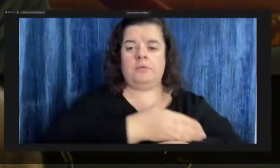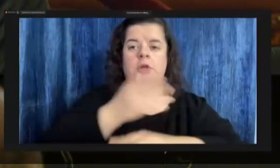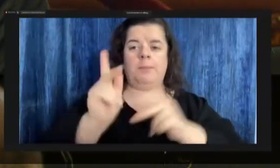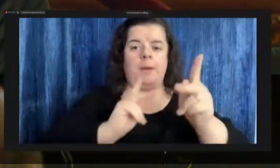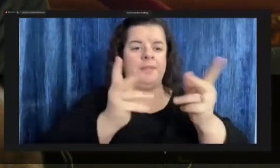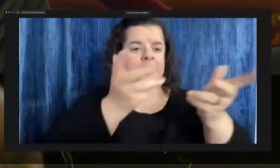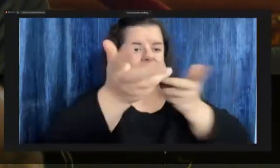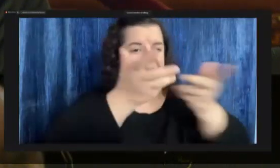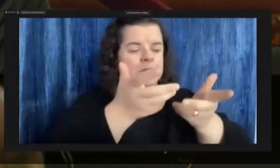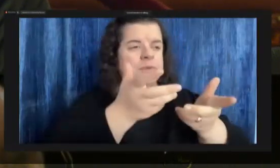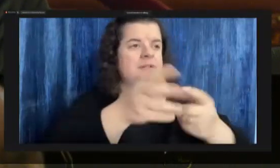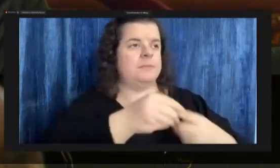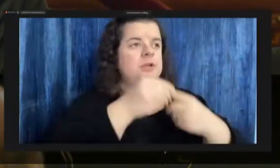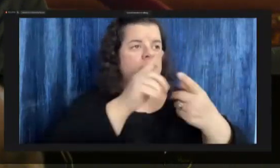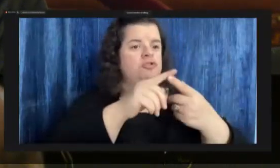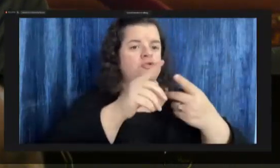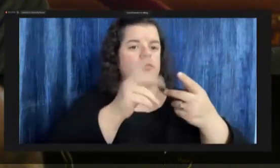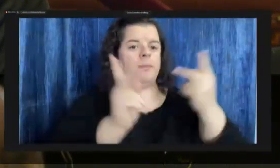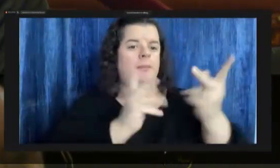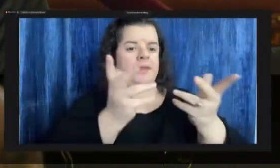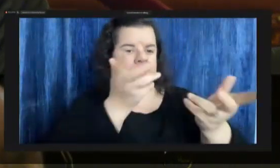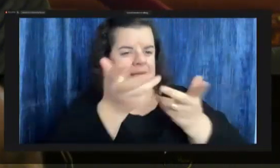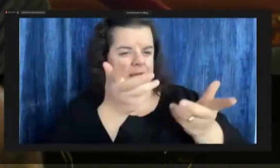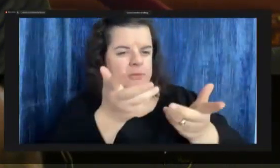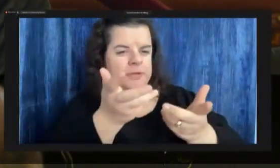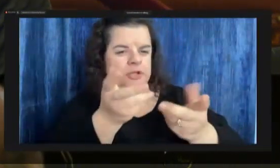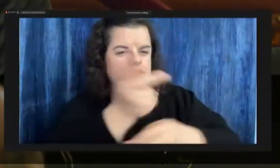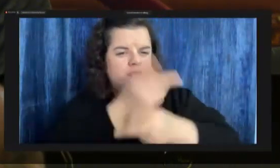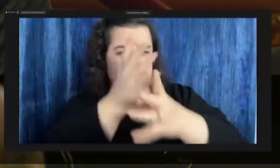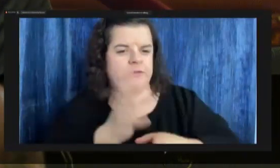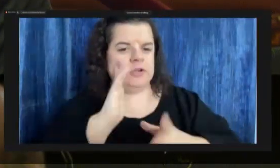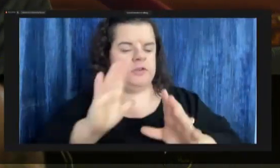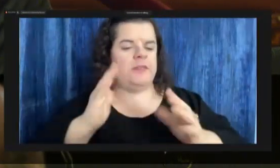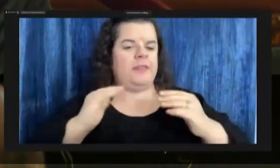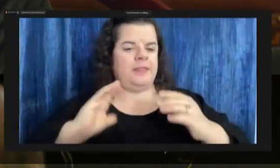to public engagement supervisor in the council as a body budget, which is a